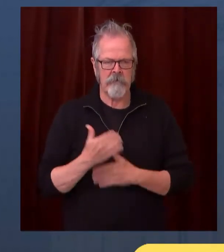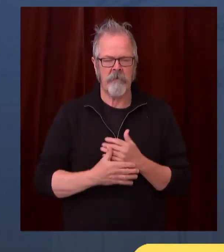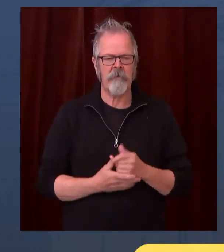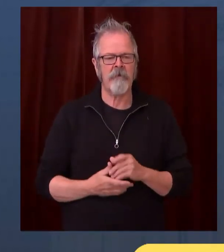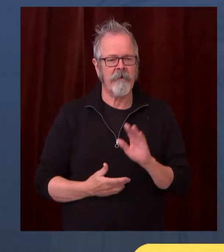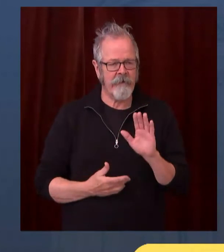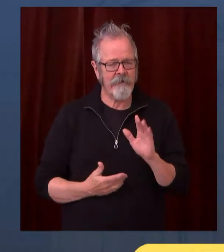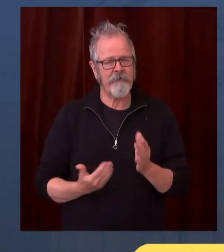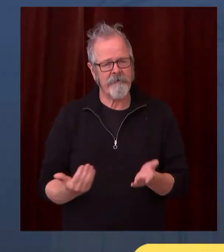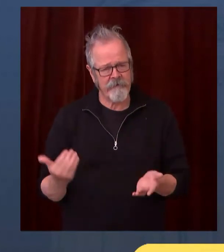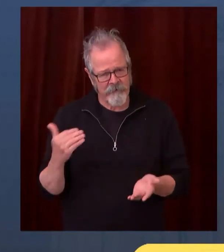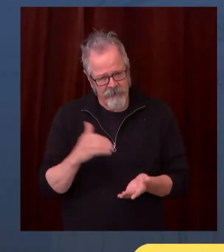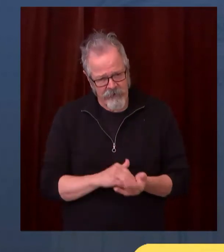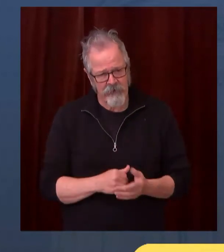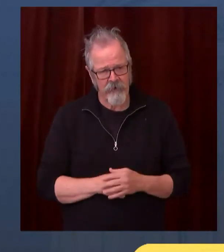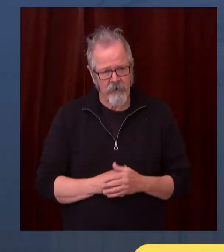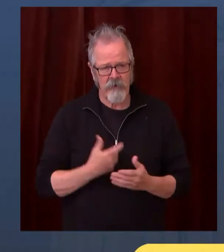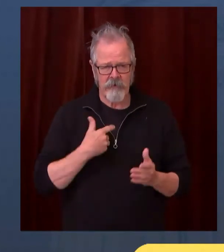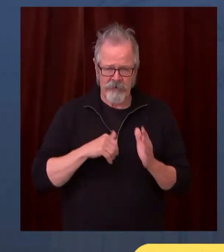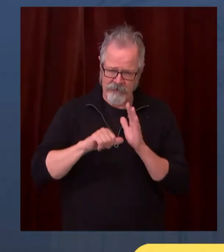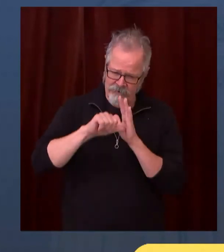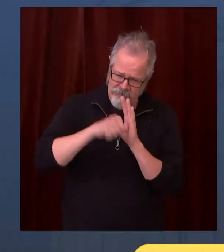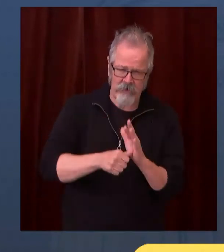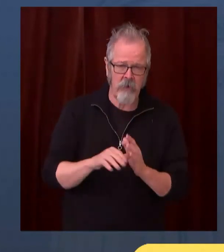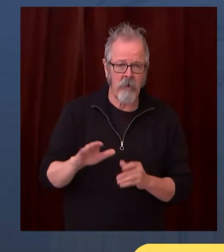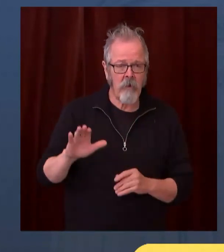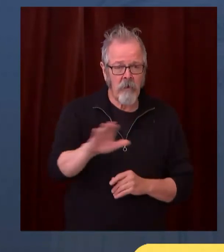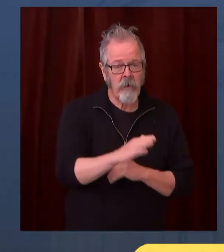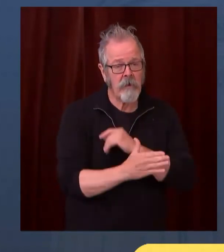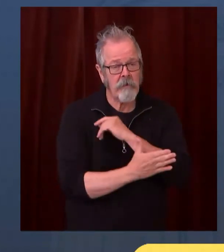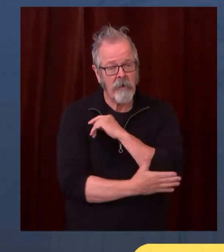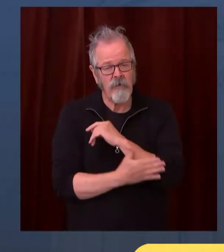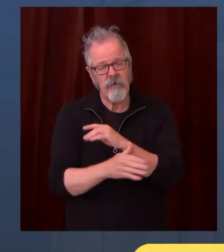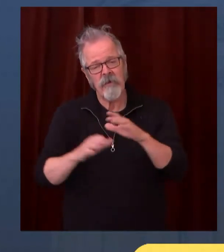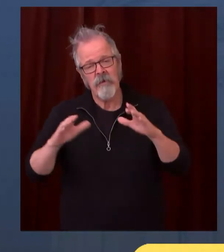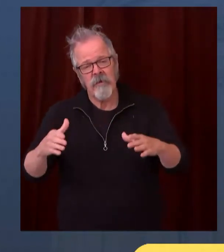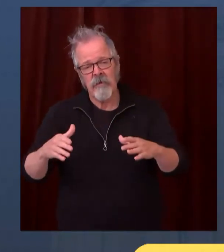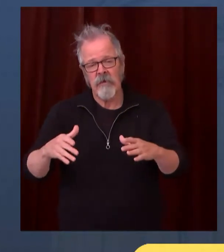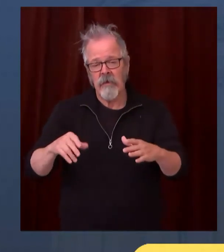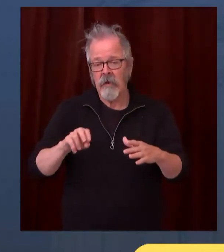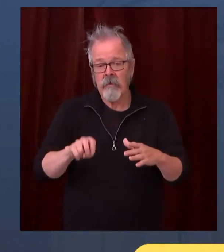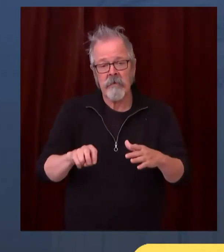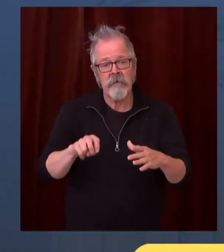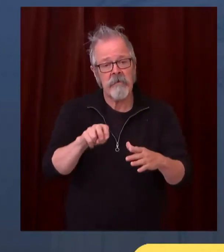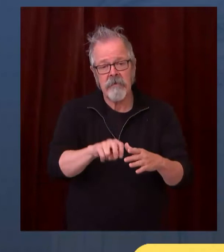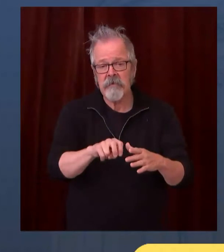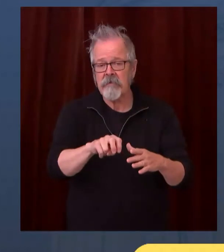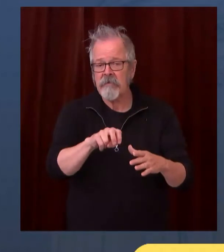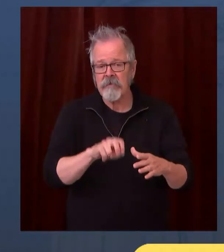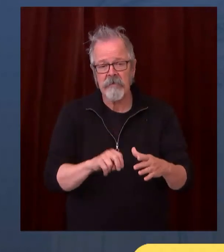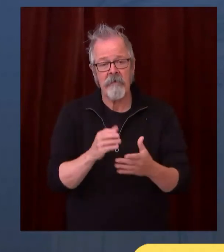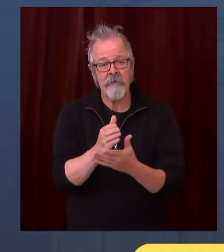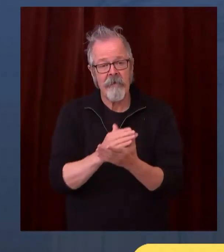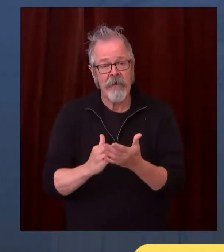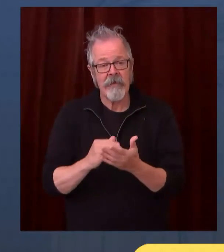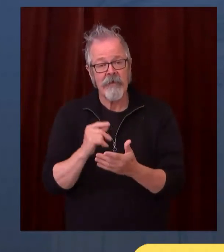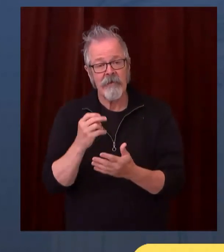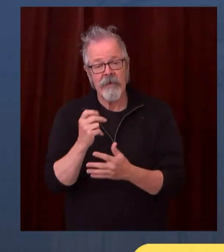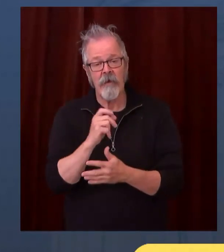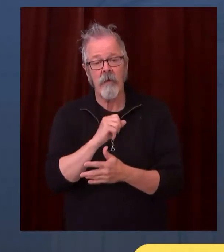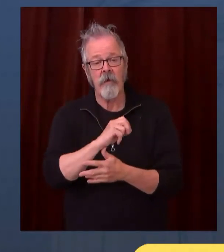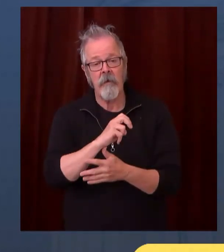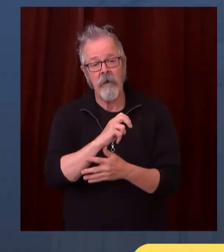does not mean that that long-term care facility that might have an outbreak